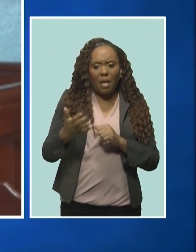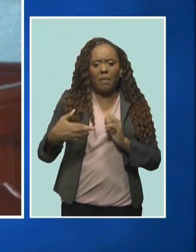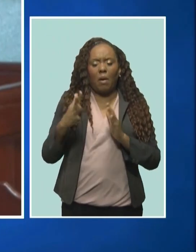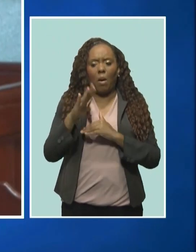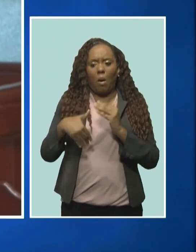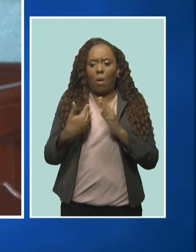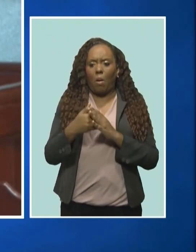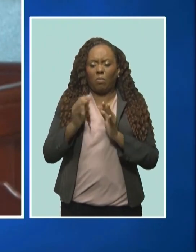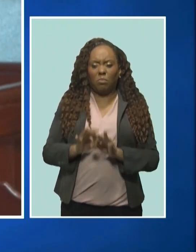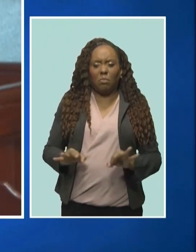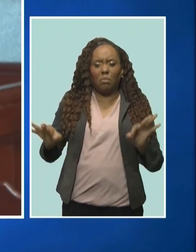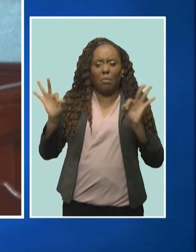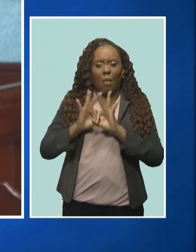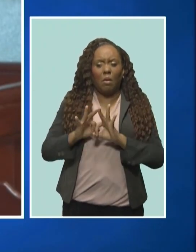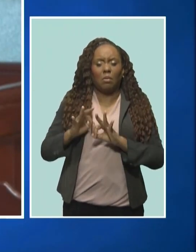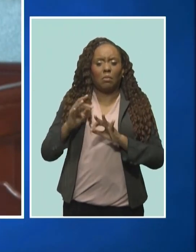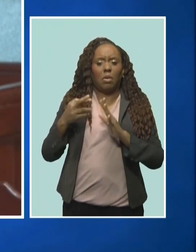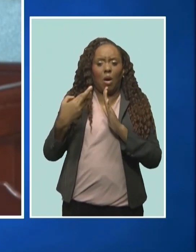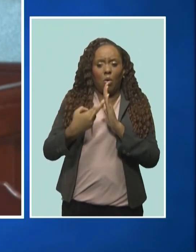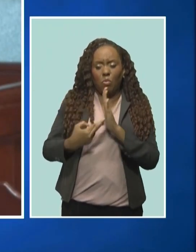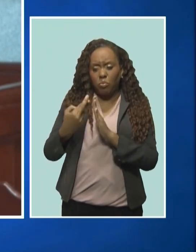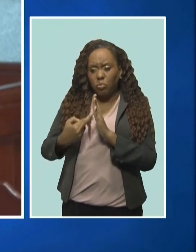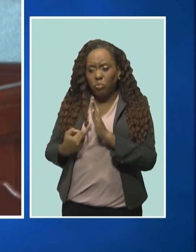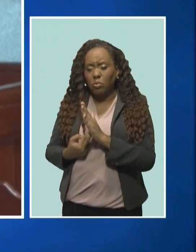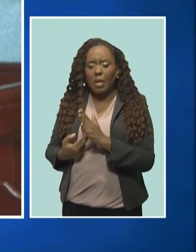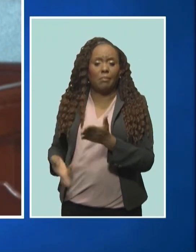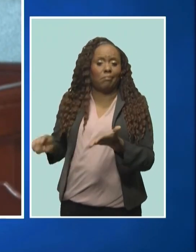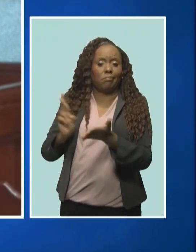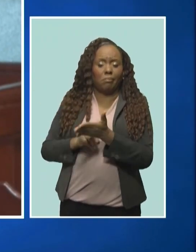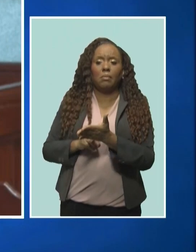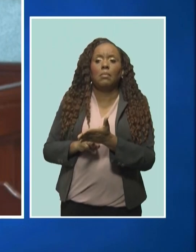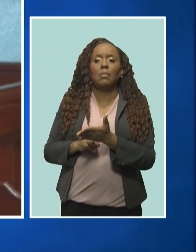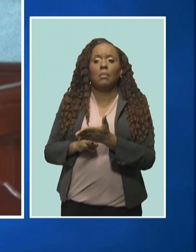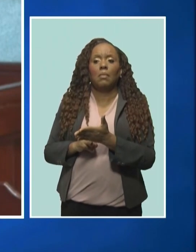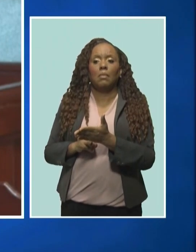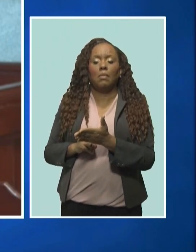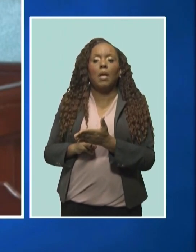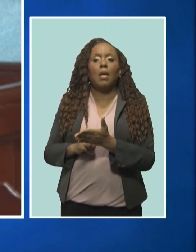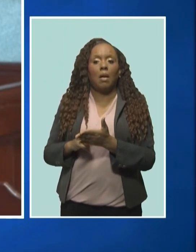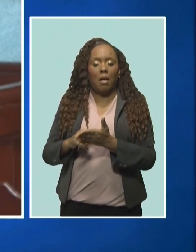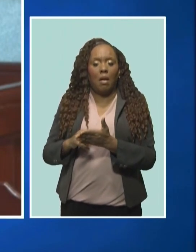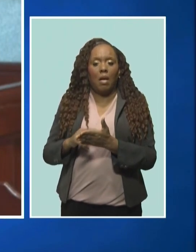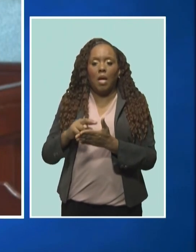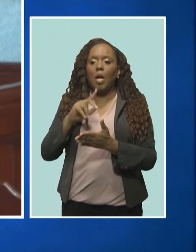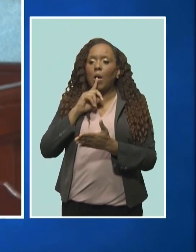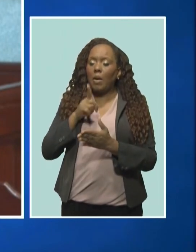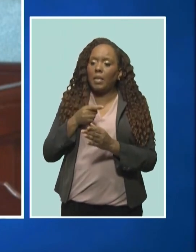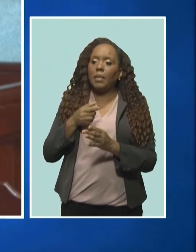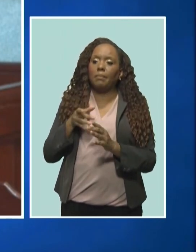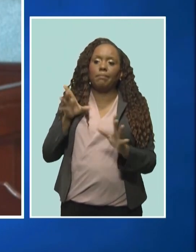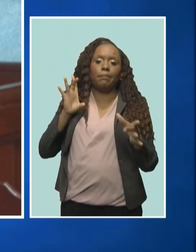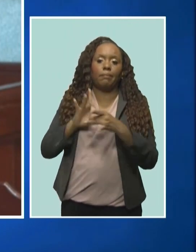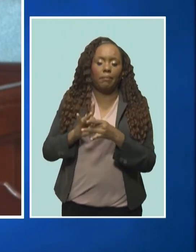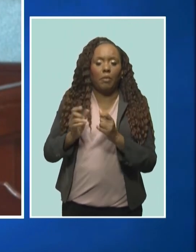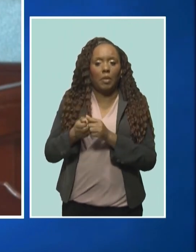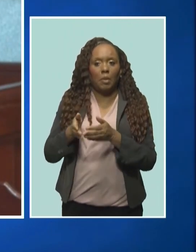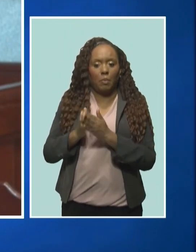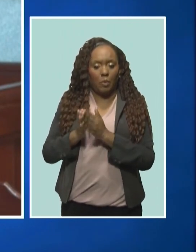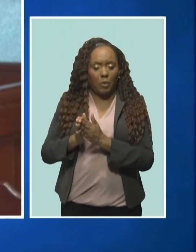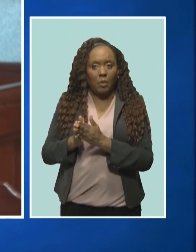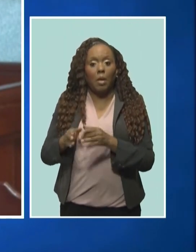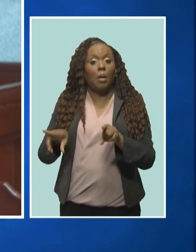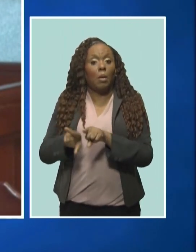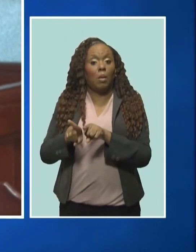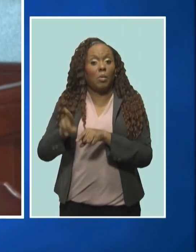on ships. This legislation, by giving force of law to the IMO climate change